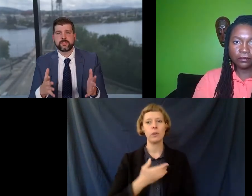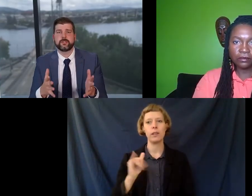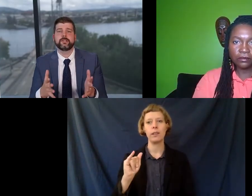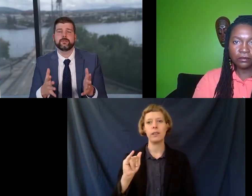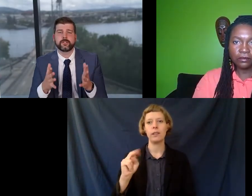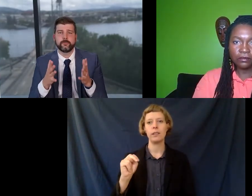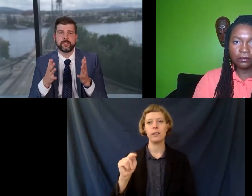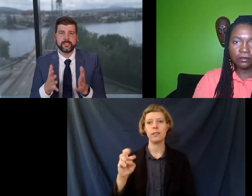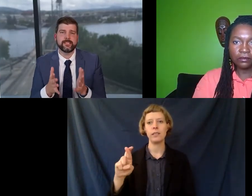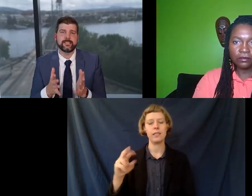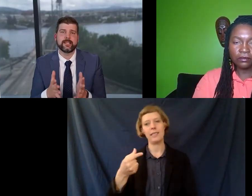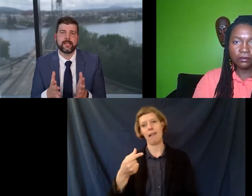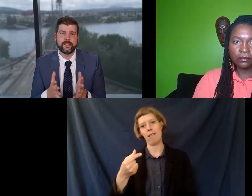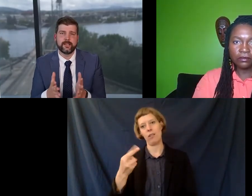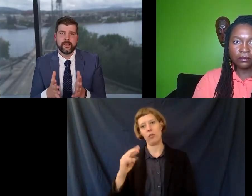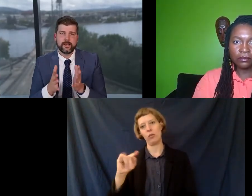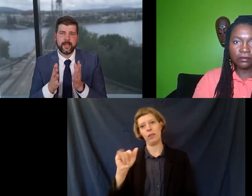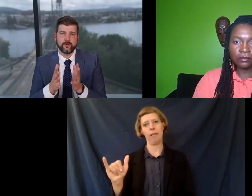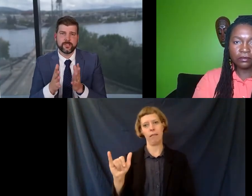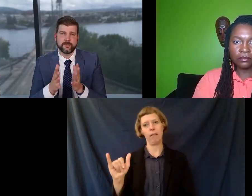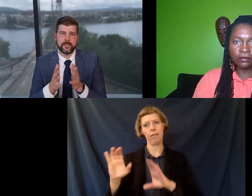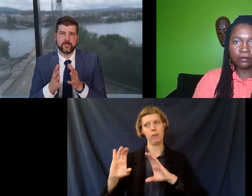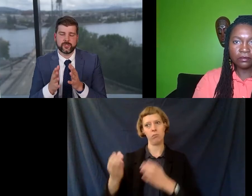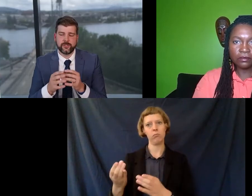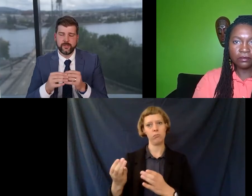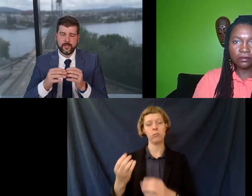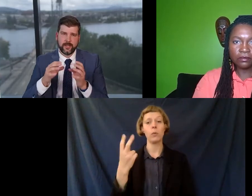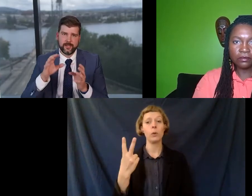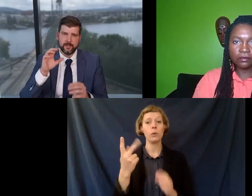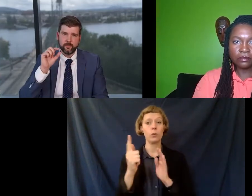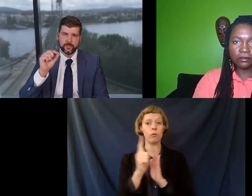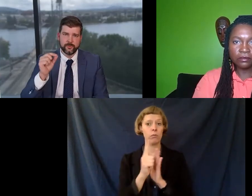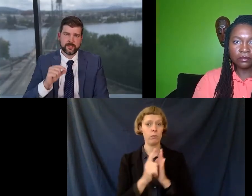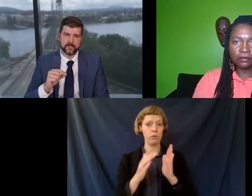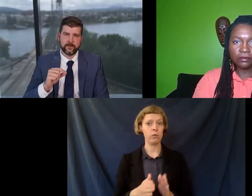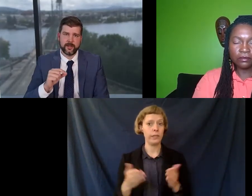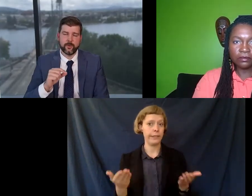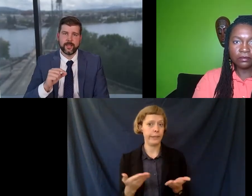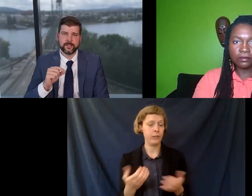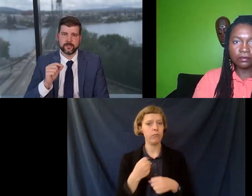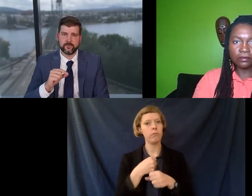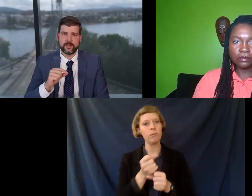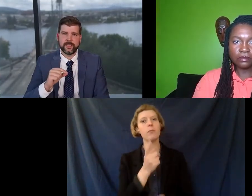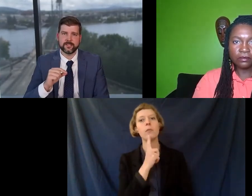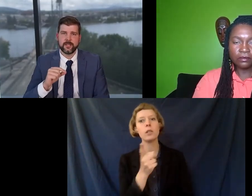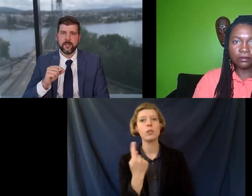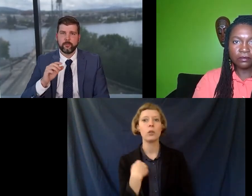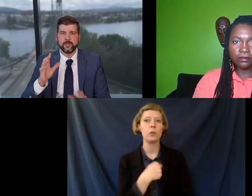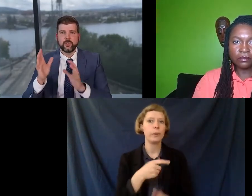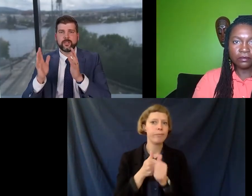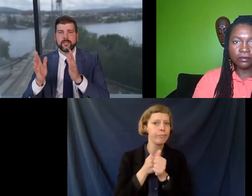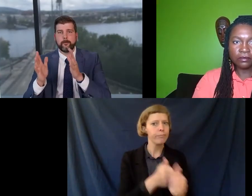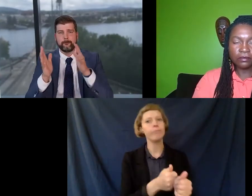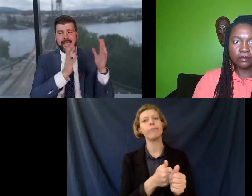two attorneys who are completely dedicated, not only to making sure that we're doing things the right way in terms of our cases,